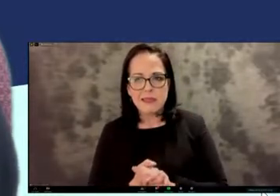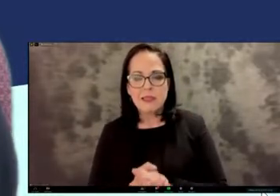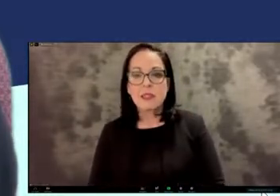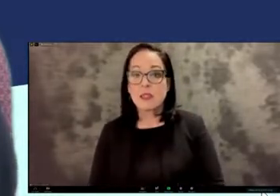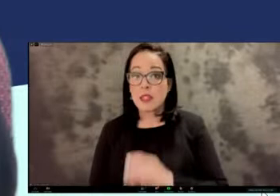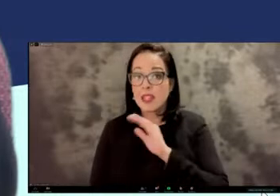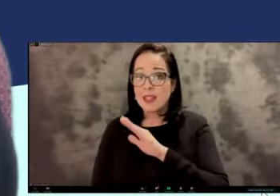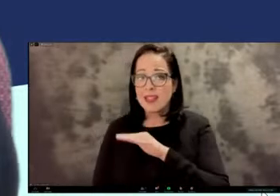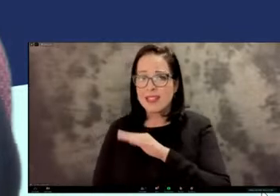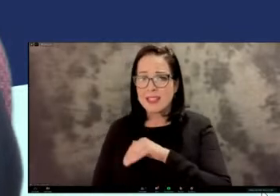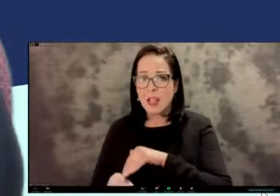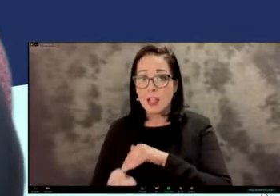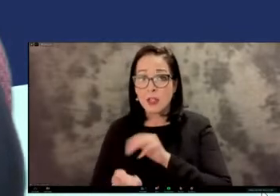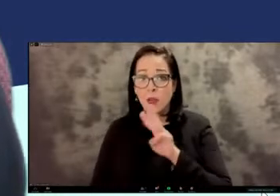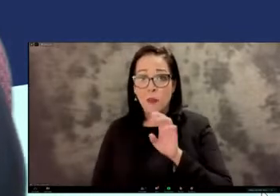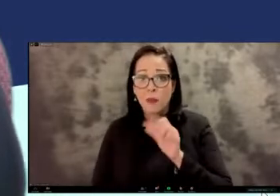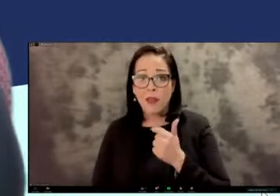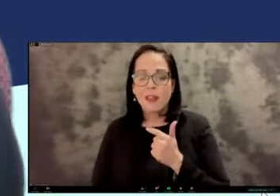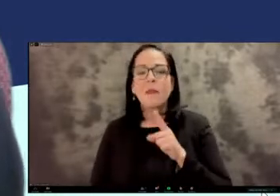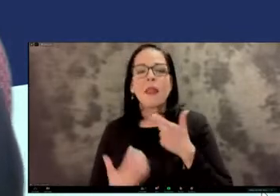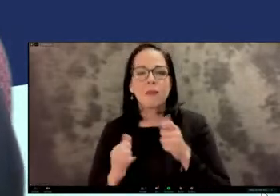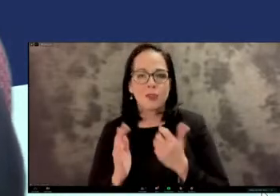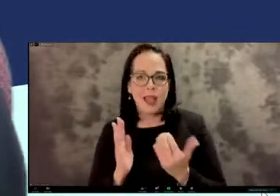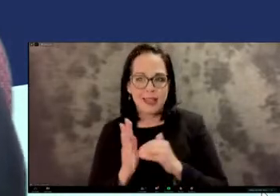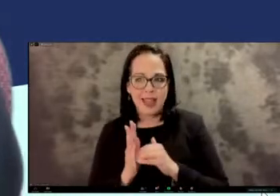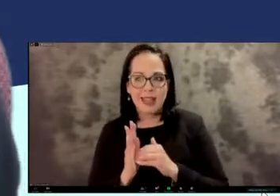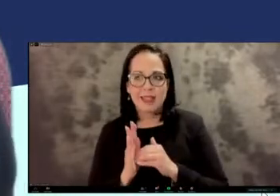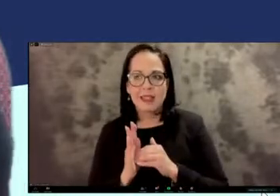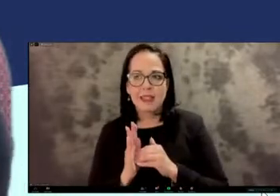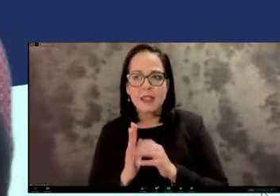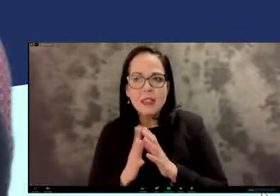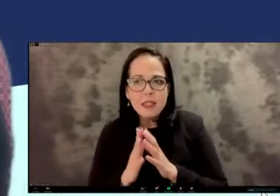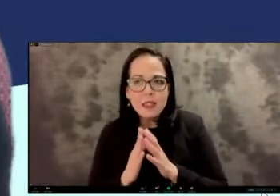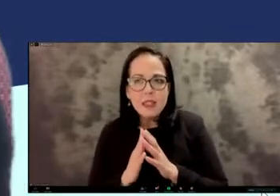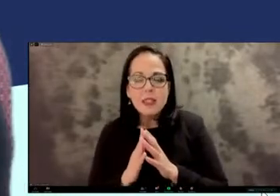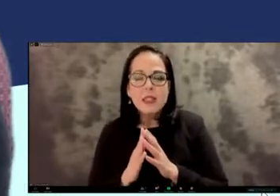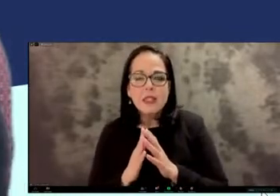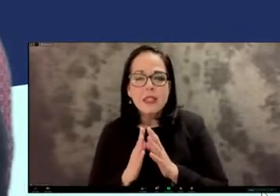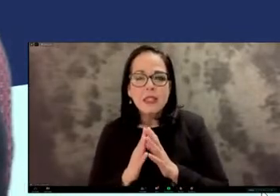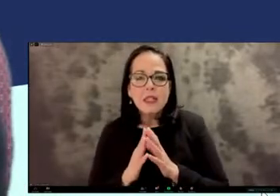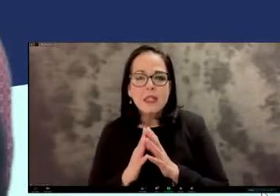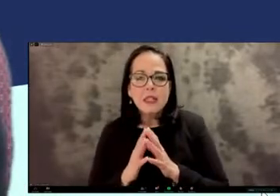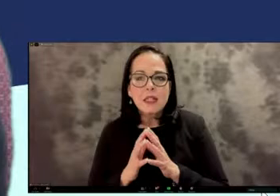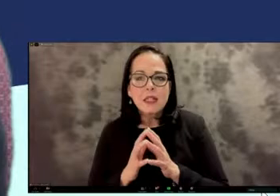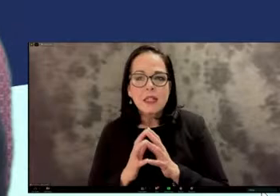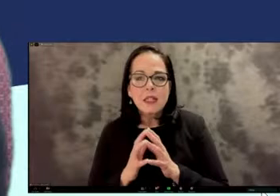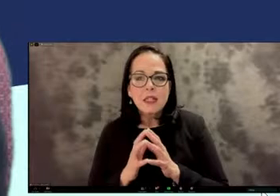Dr. Wong, are you try again. Well, in like one of those communities.